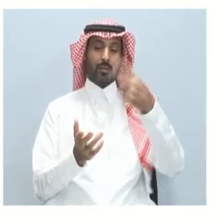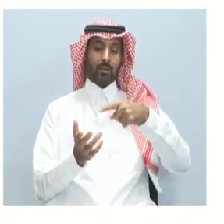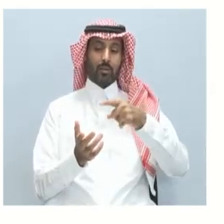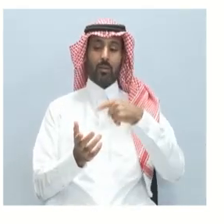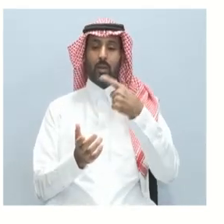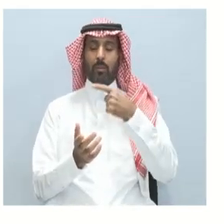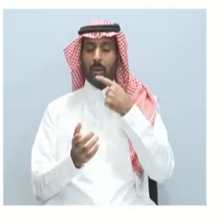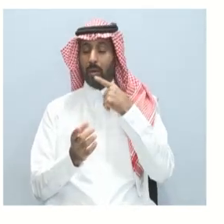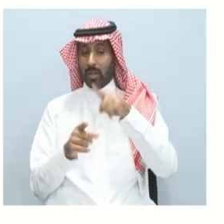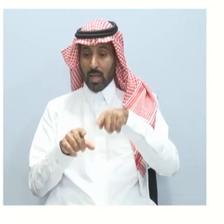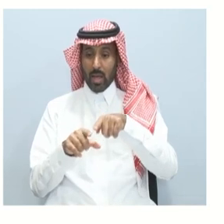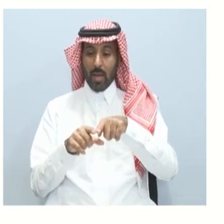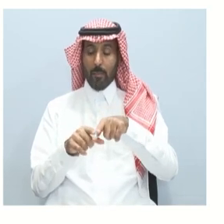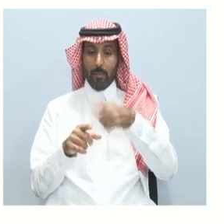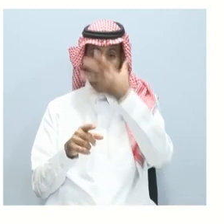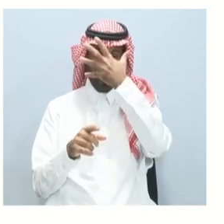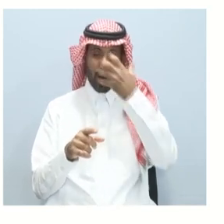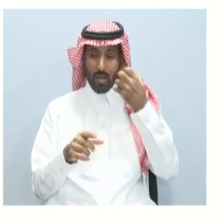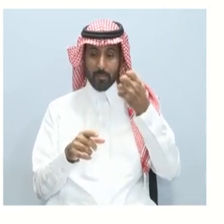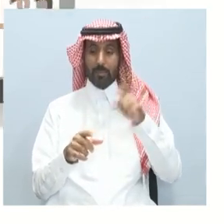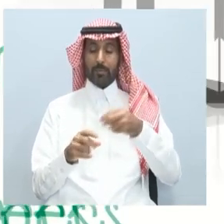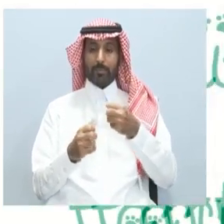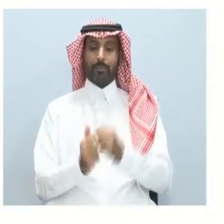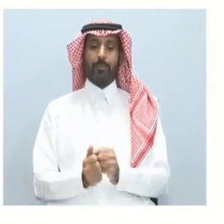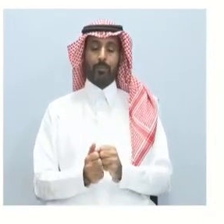animal partners, which was a very interesting topic.